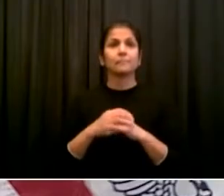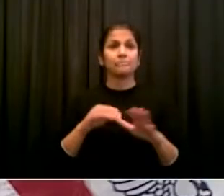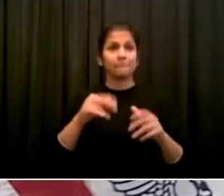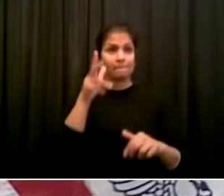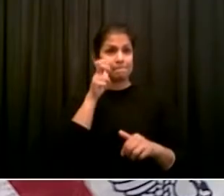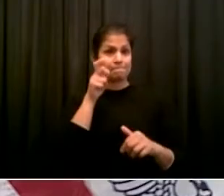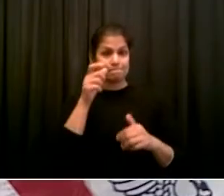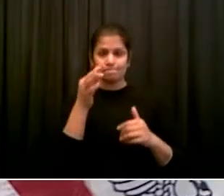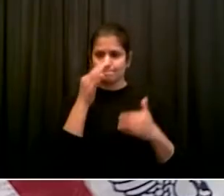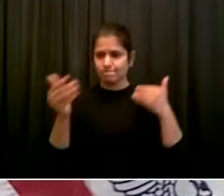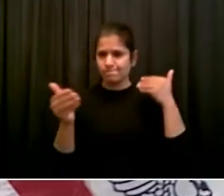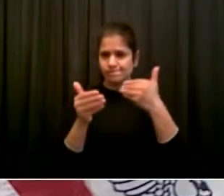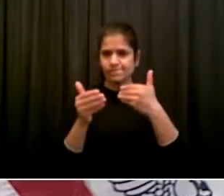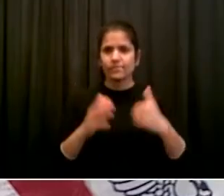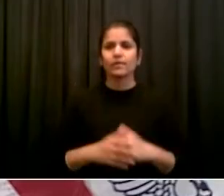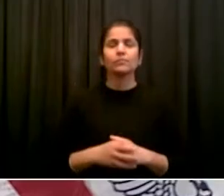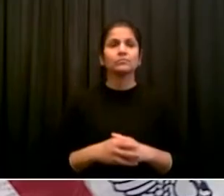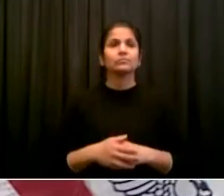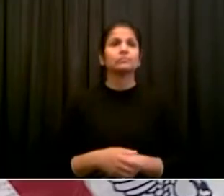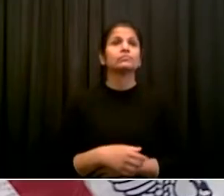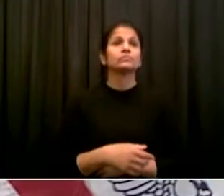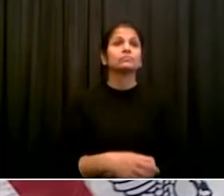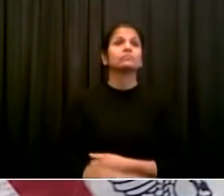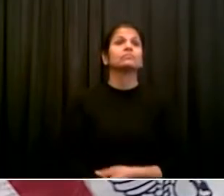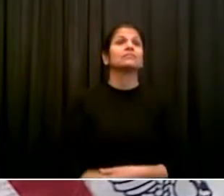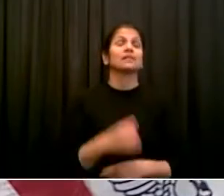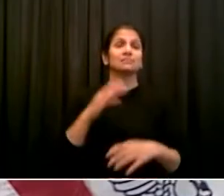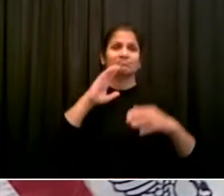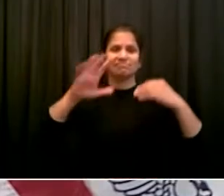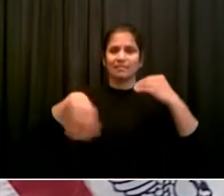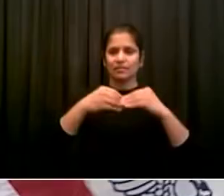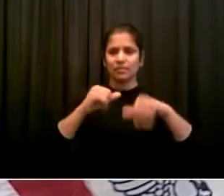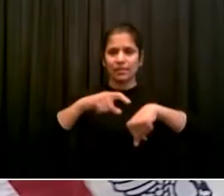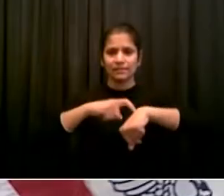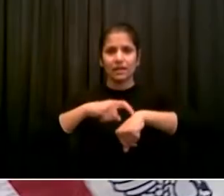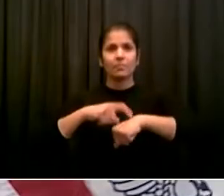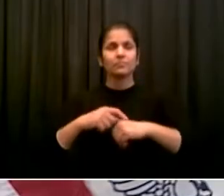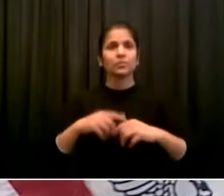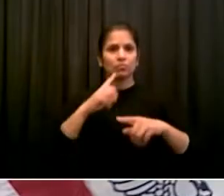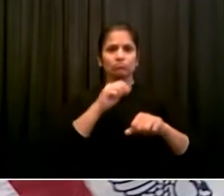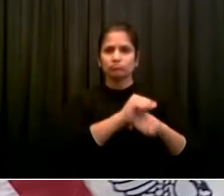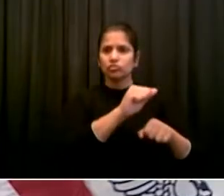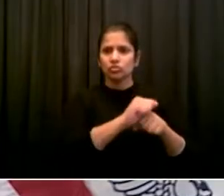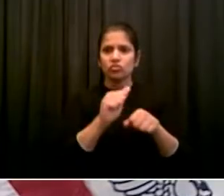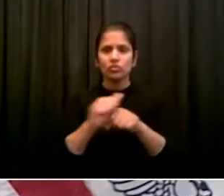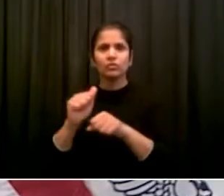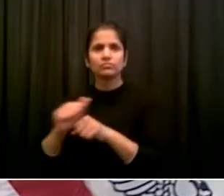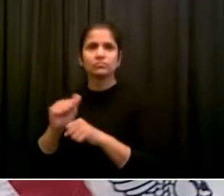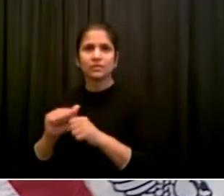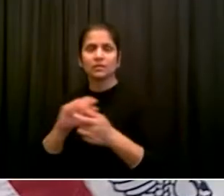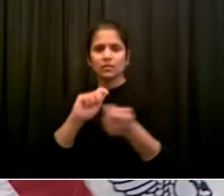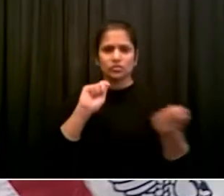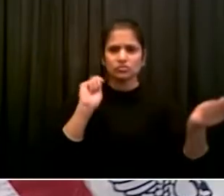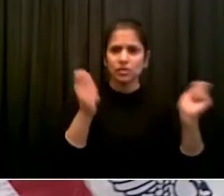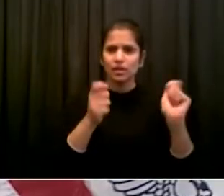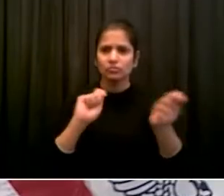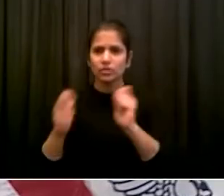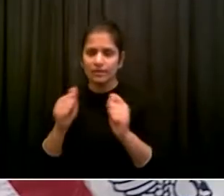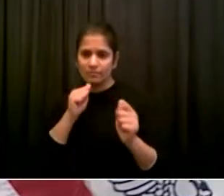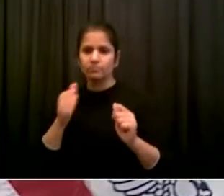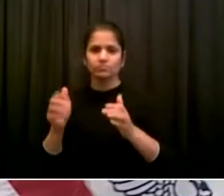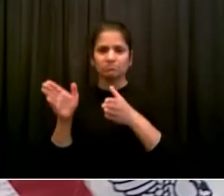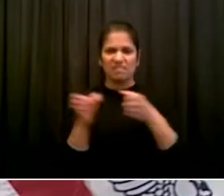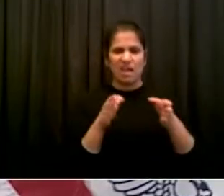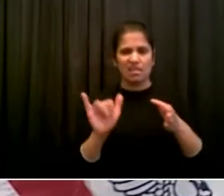an immense amount of additional time to work on this reform effort and listen patiently and intently to the voices of New